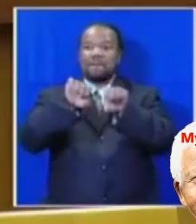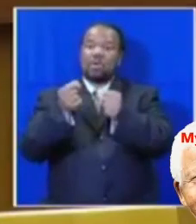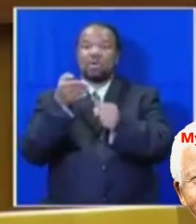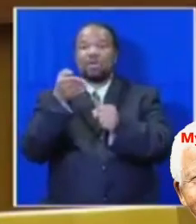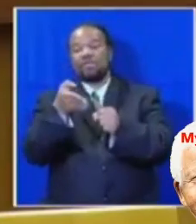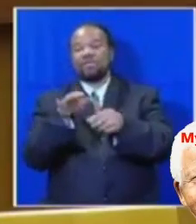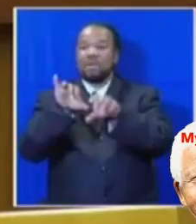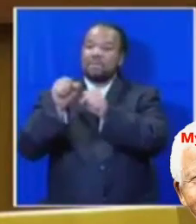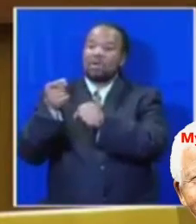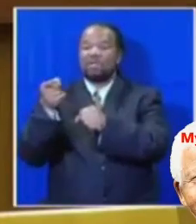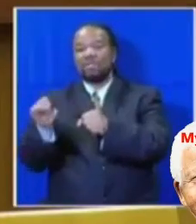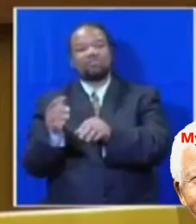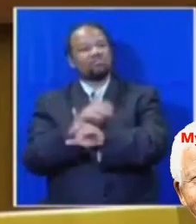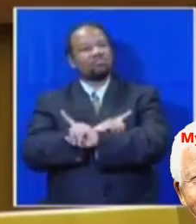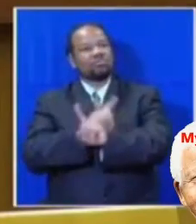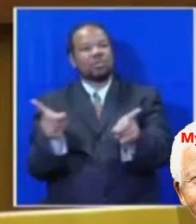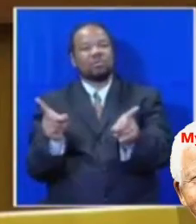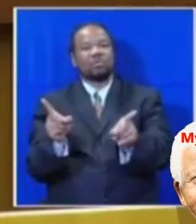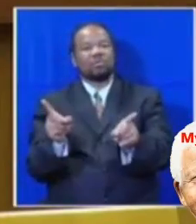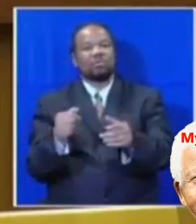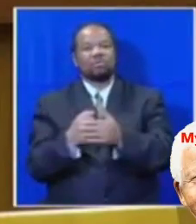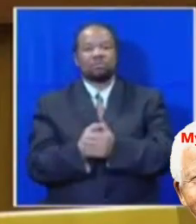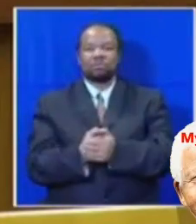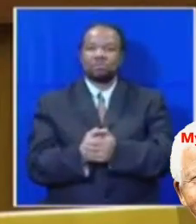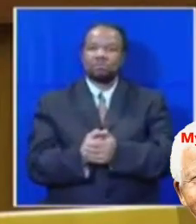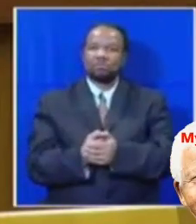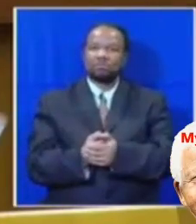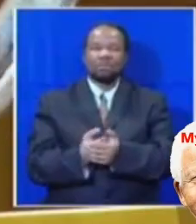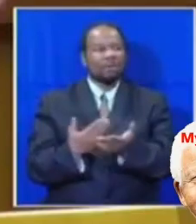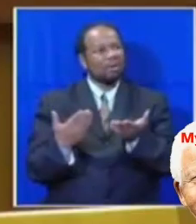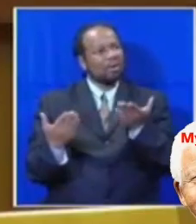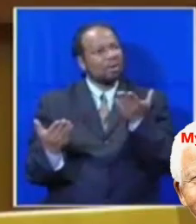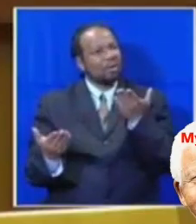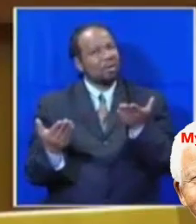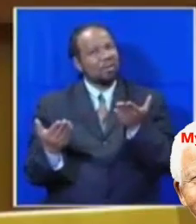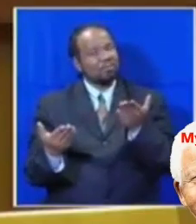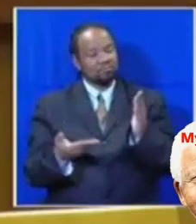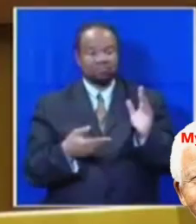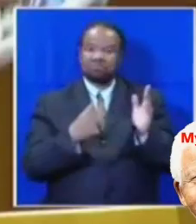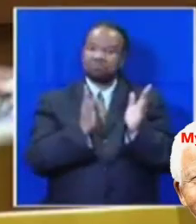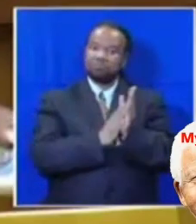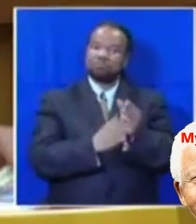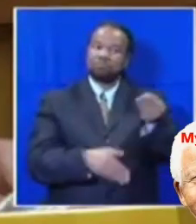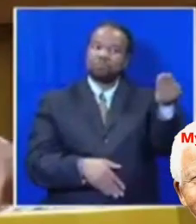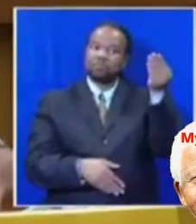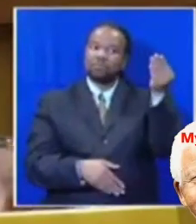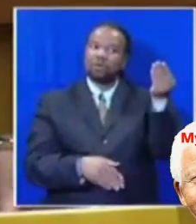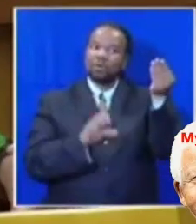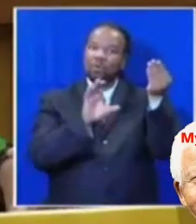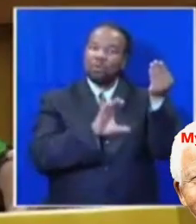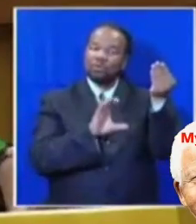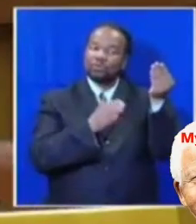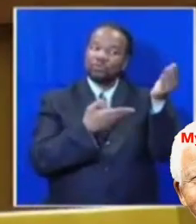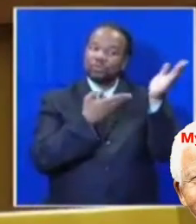As a matter order, of honourable fact, members, order. this very constitution that these